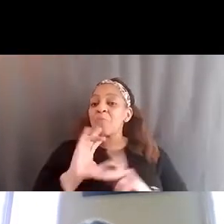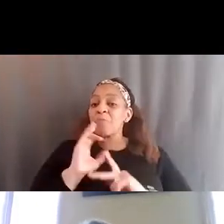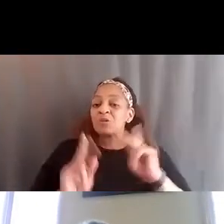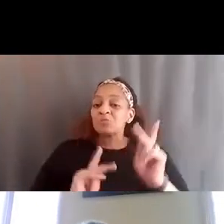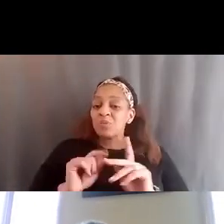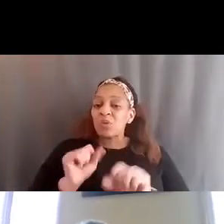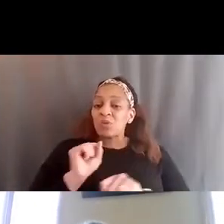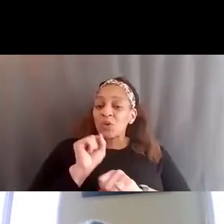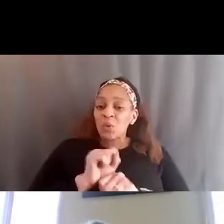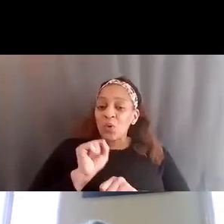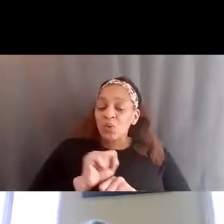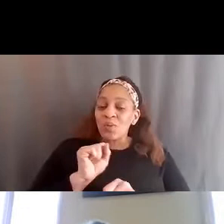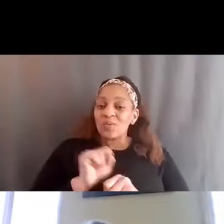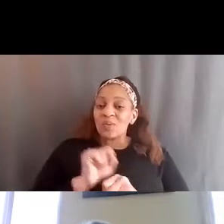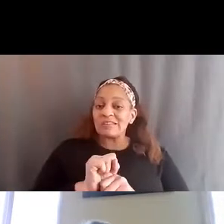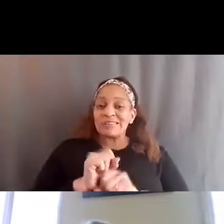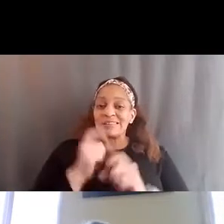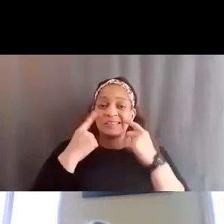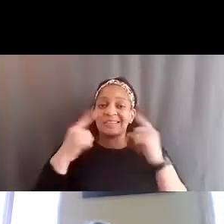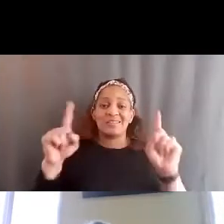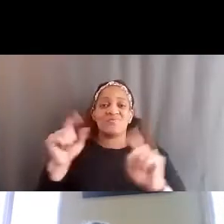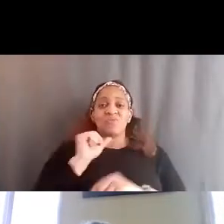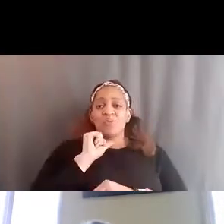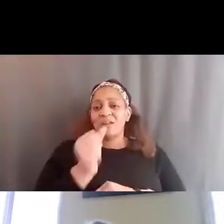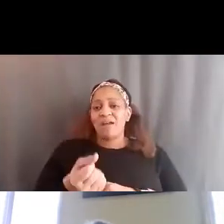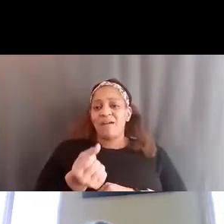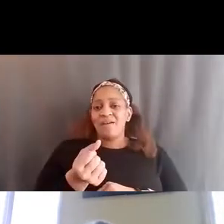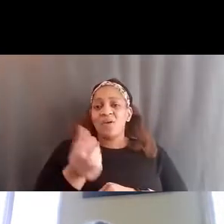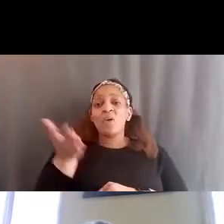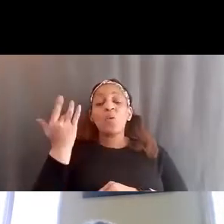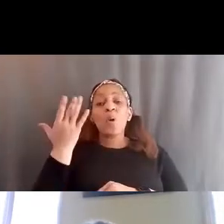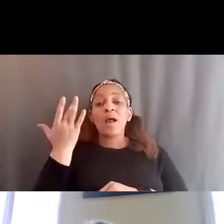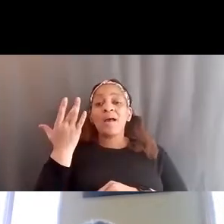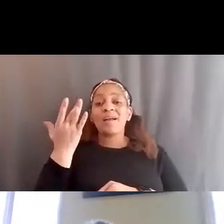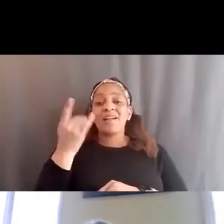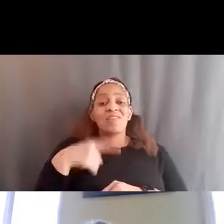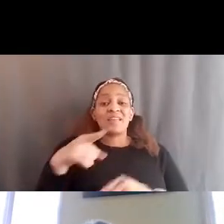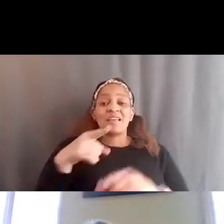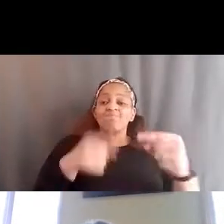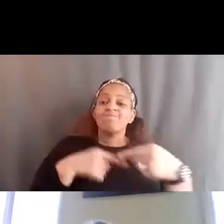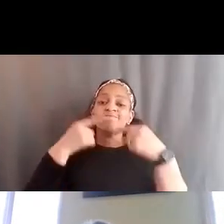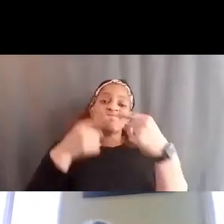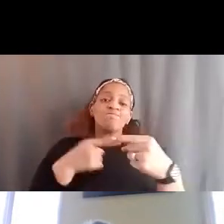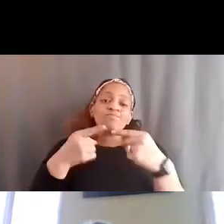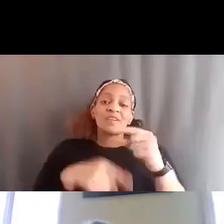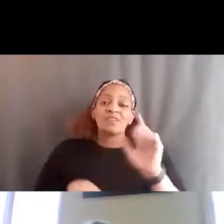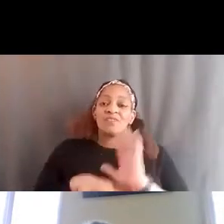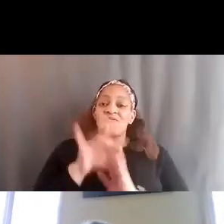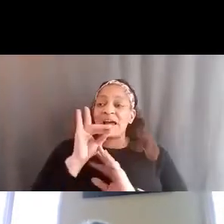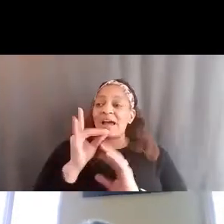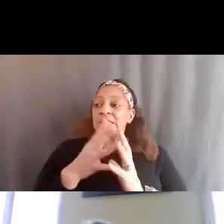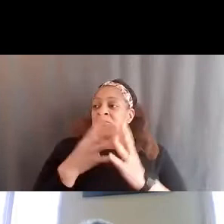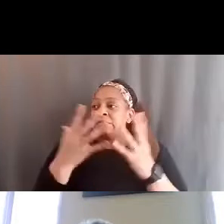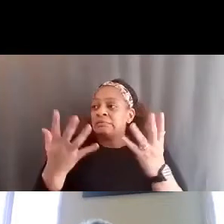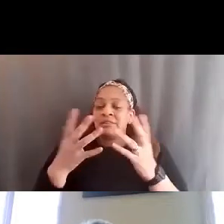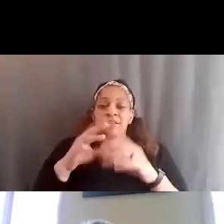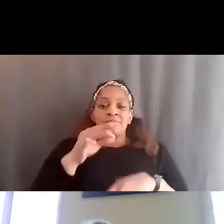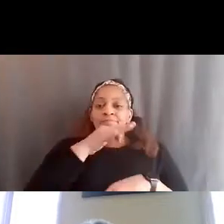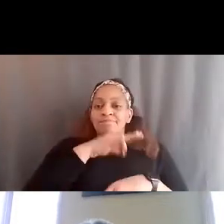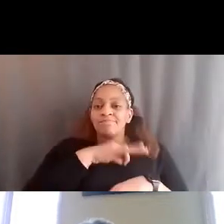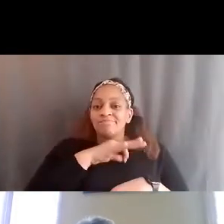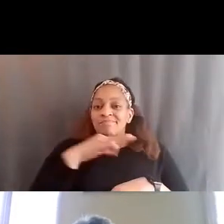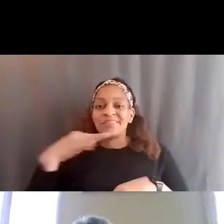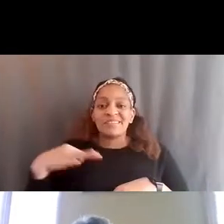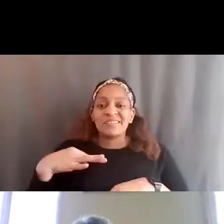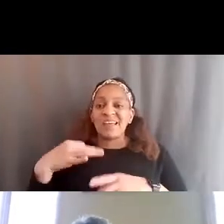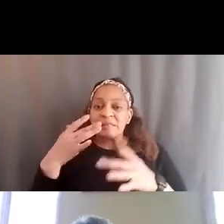workable anymore because they simply are struggling to find enough staff to do the work.